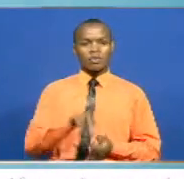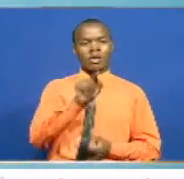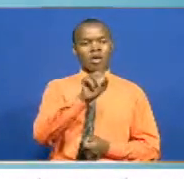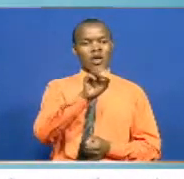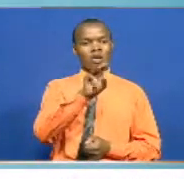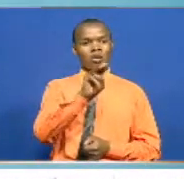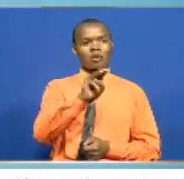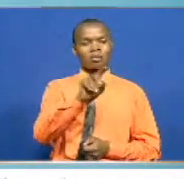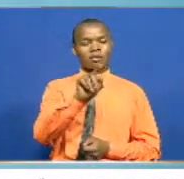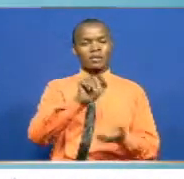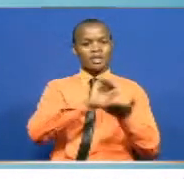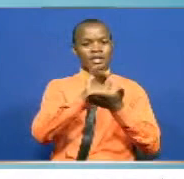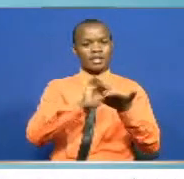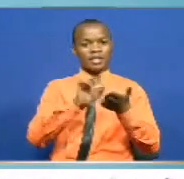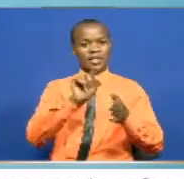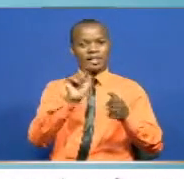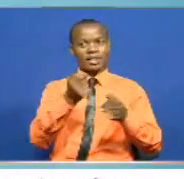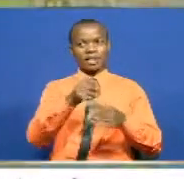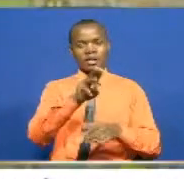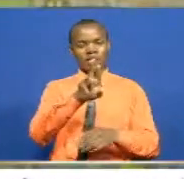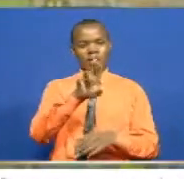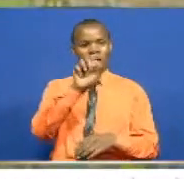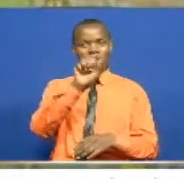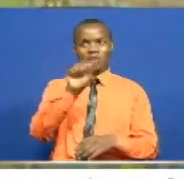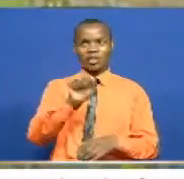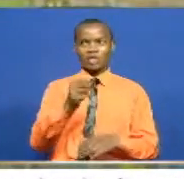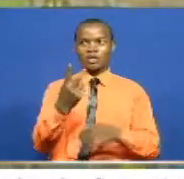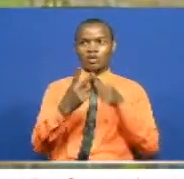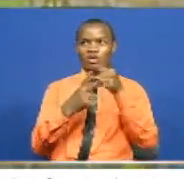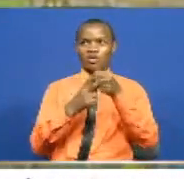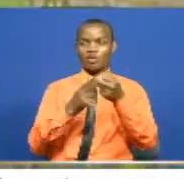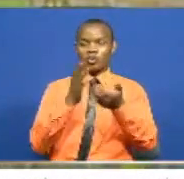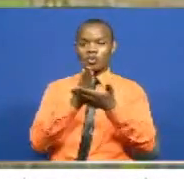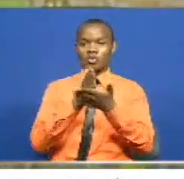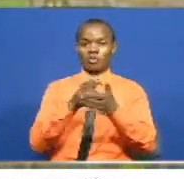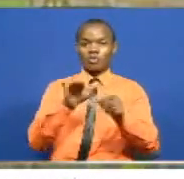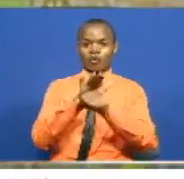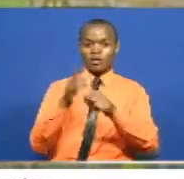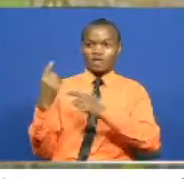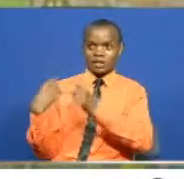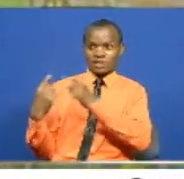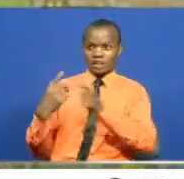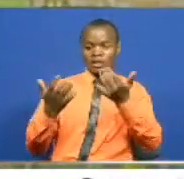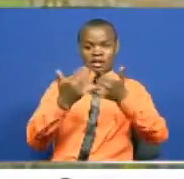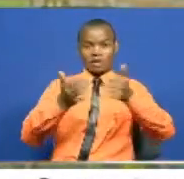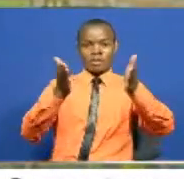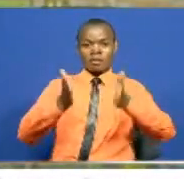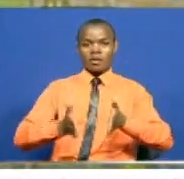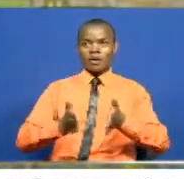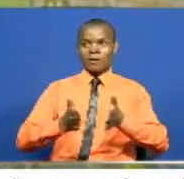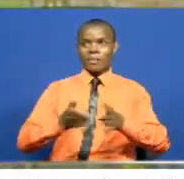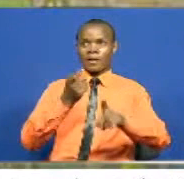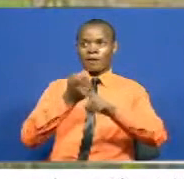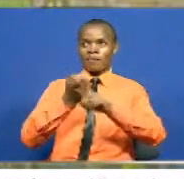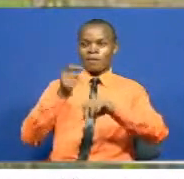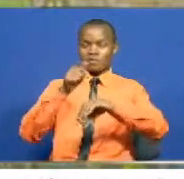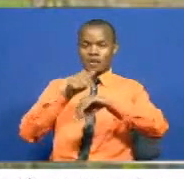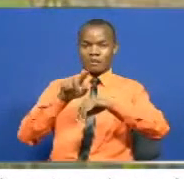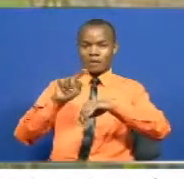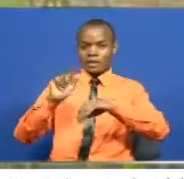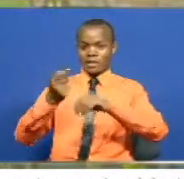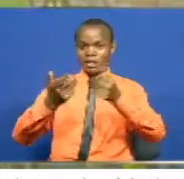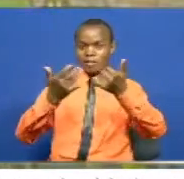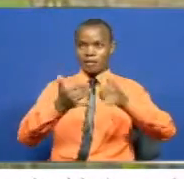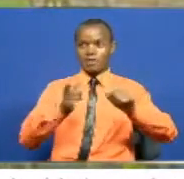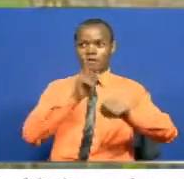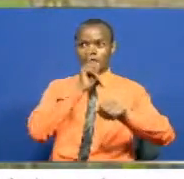for the Kenya Morans. 27 years on, it's an entire generation of players that has passed by since Kenya last played at the Afro, you